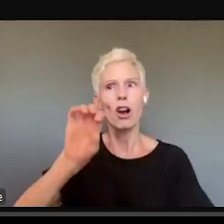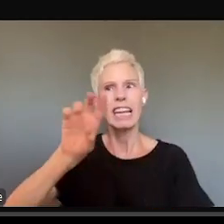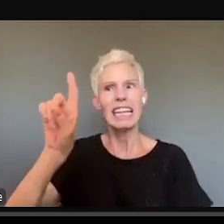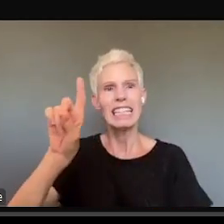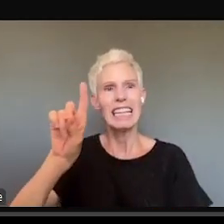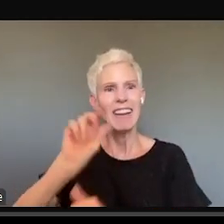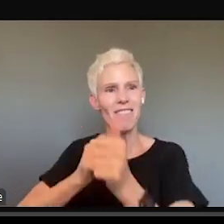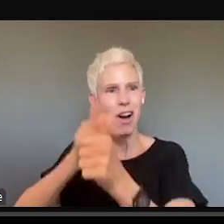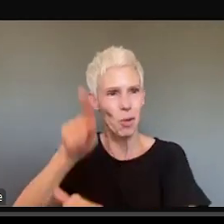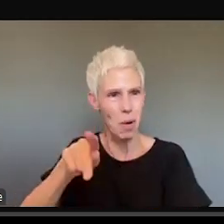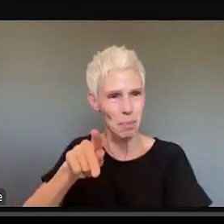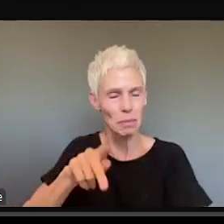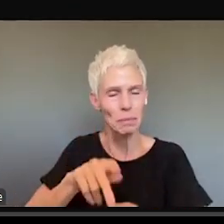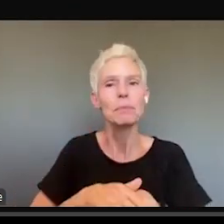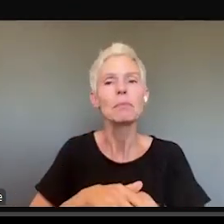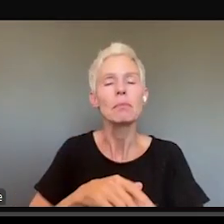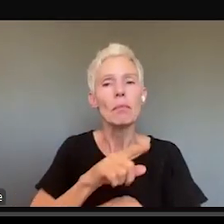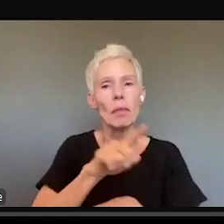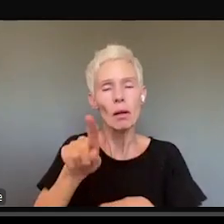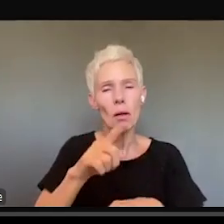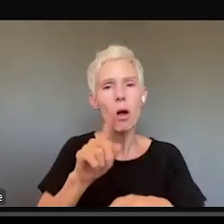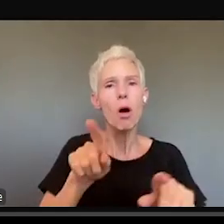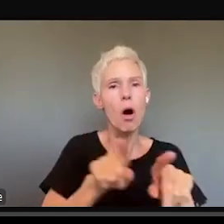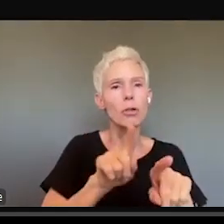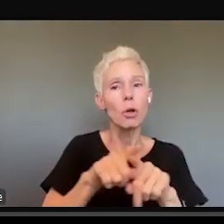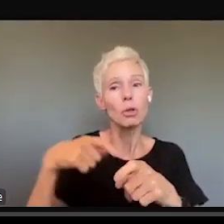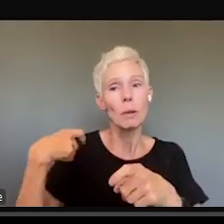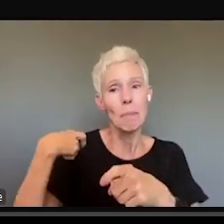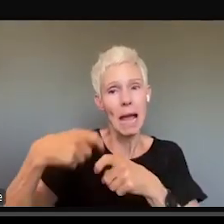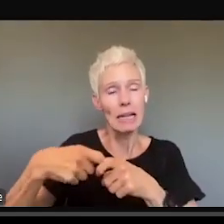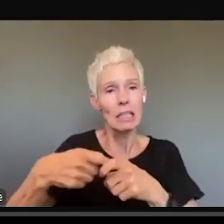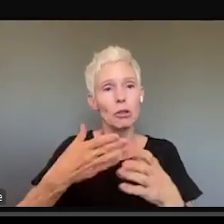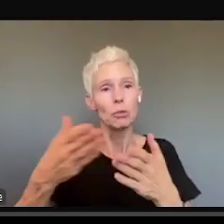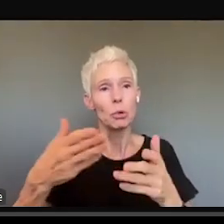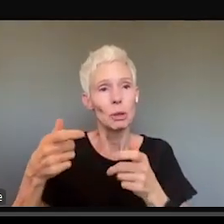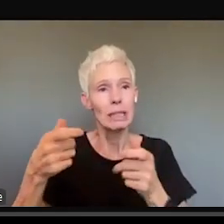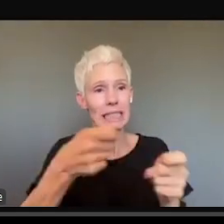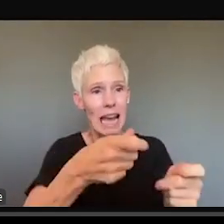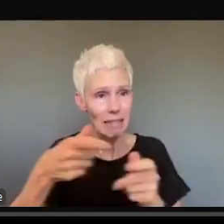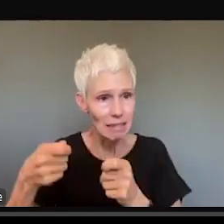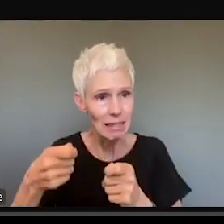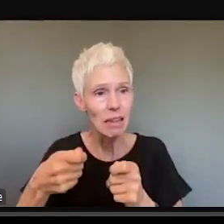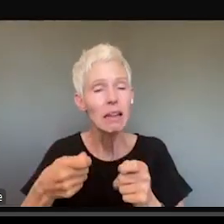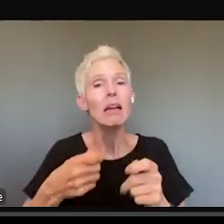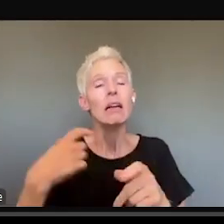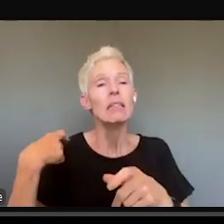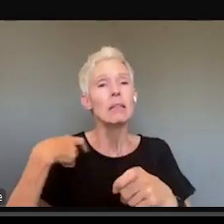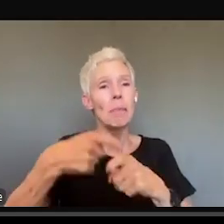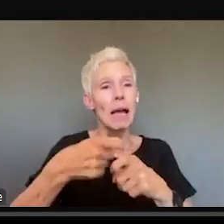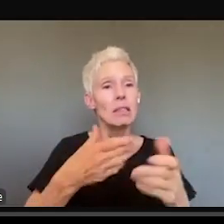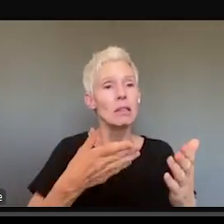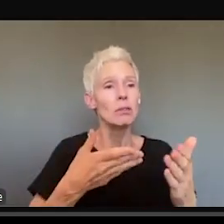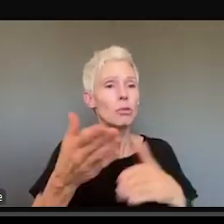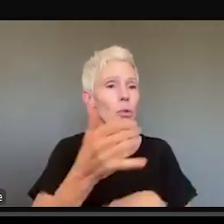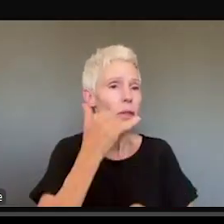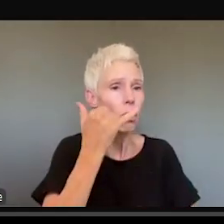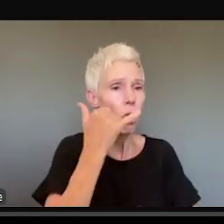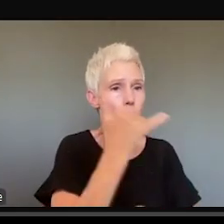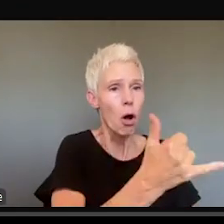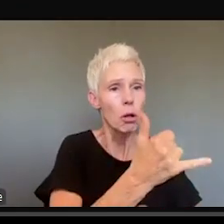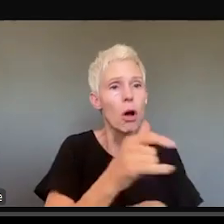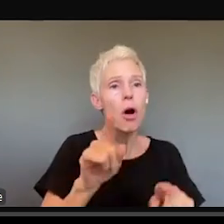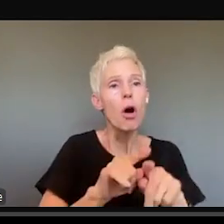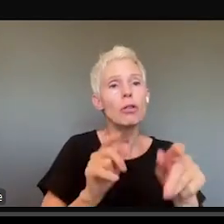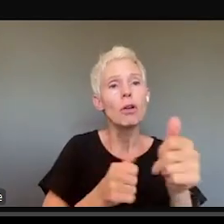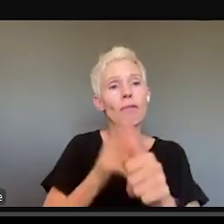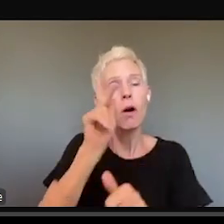those are followed by our Spanish through text and our Spanish through calls. And then are actually followed by our calls